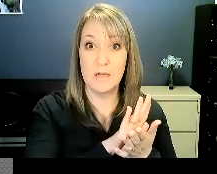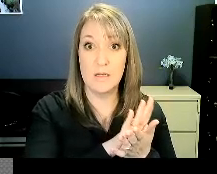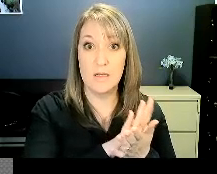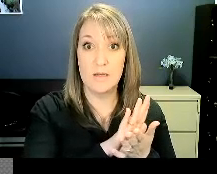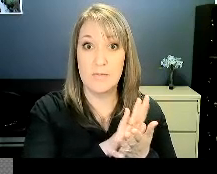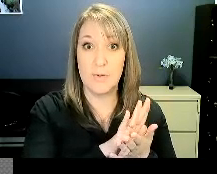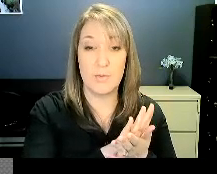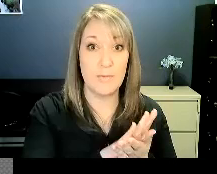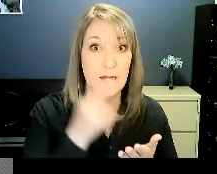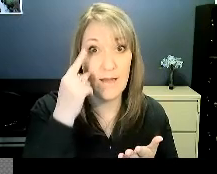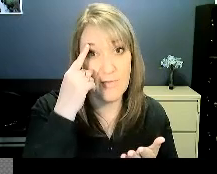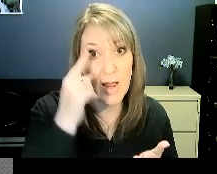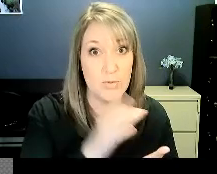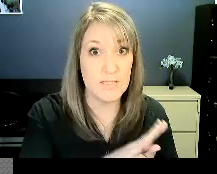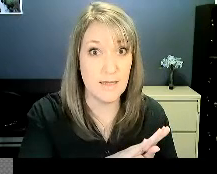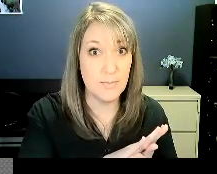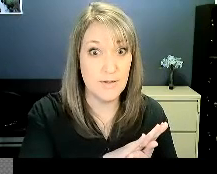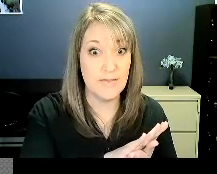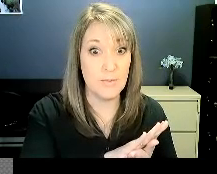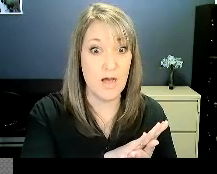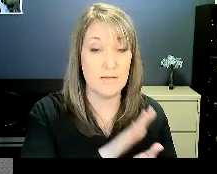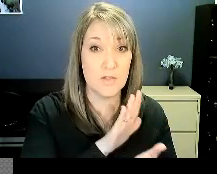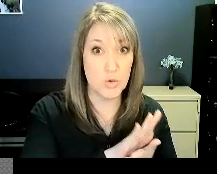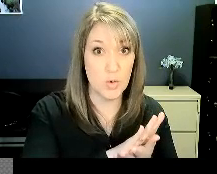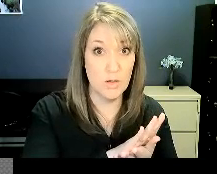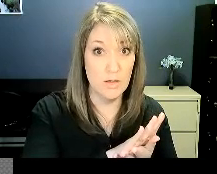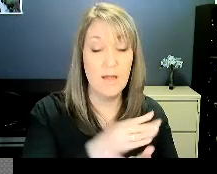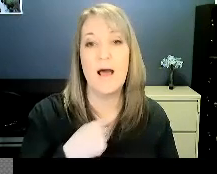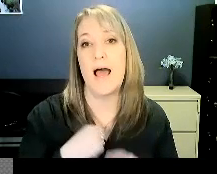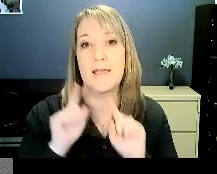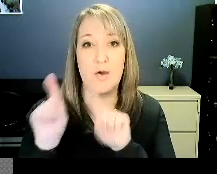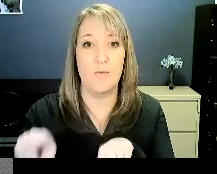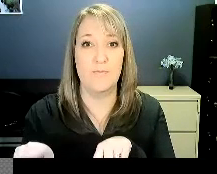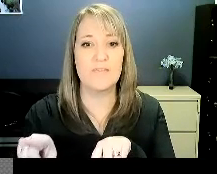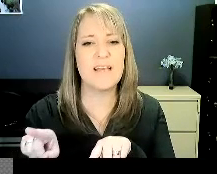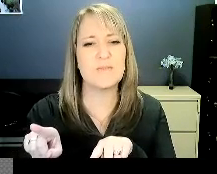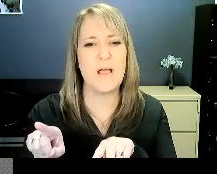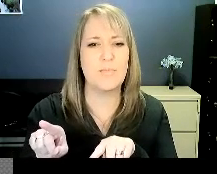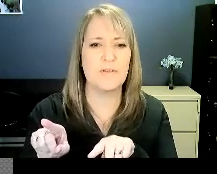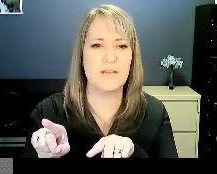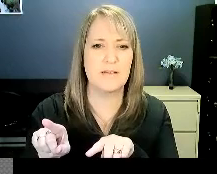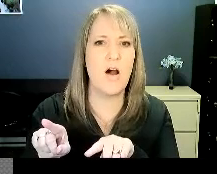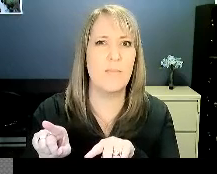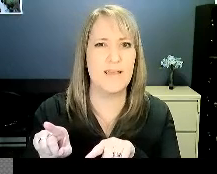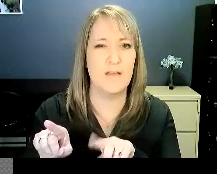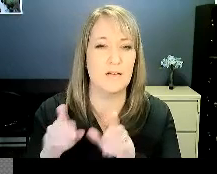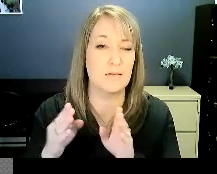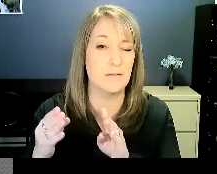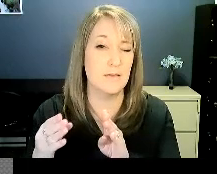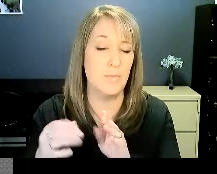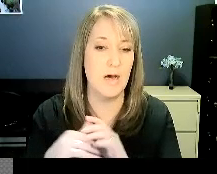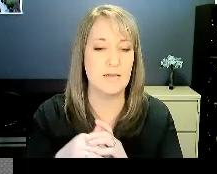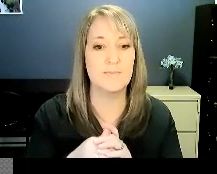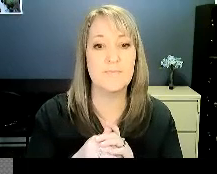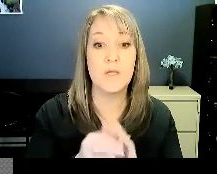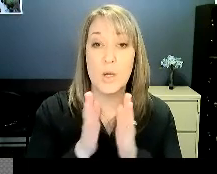topic. But remember, I got to have my eyebrows up and then pause. School, I go. And that's why I put the comma in there, because there's a